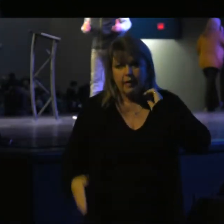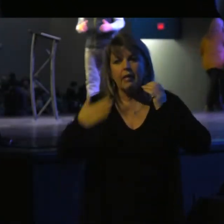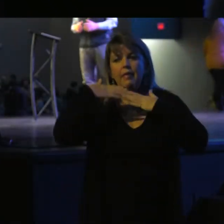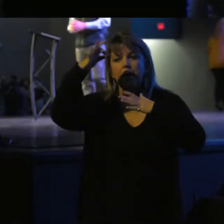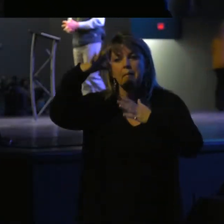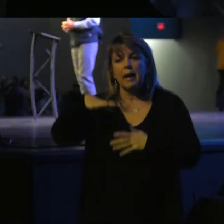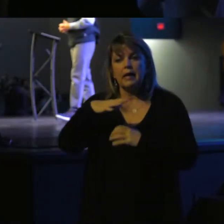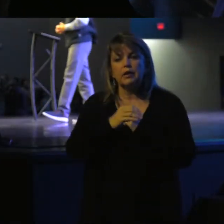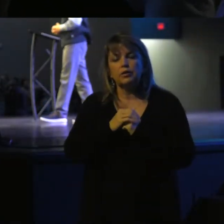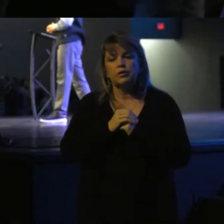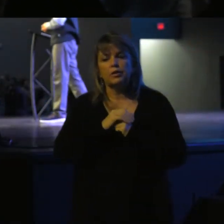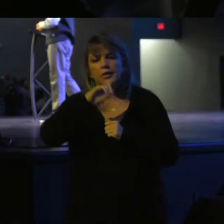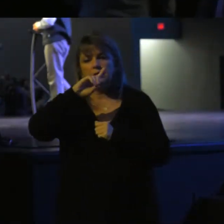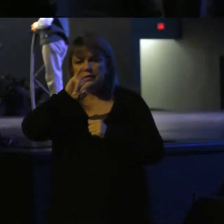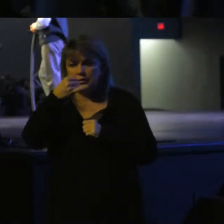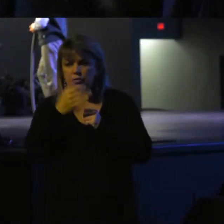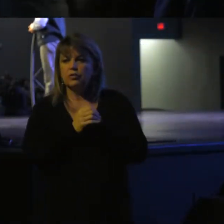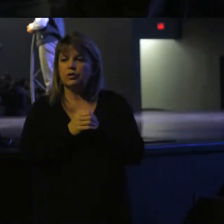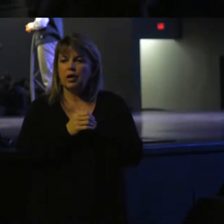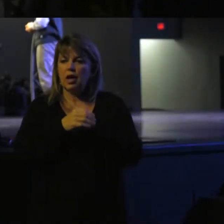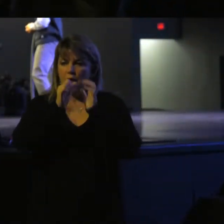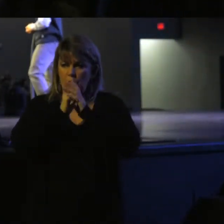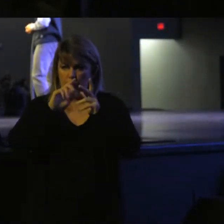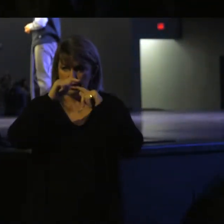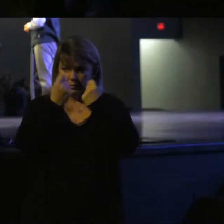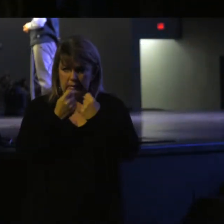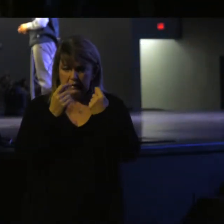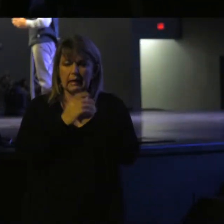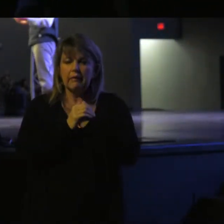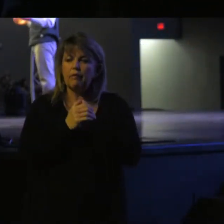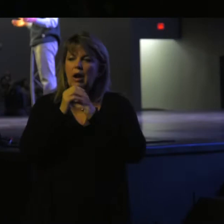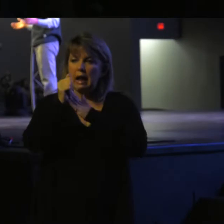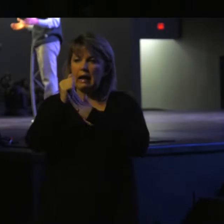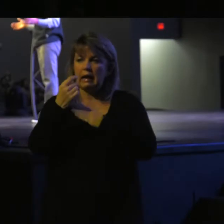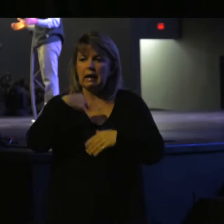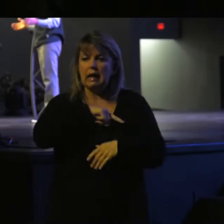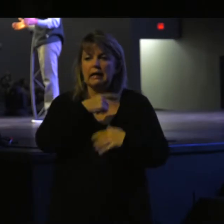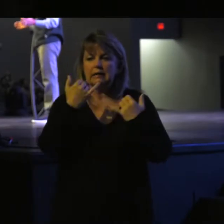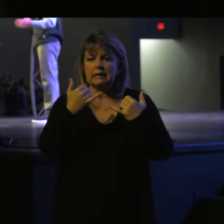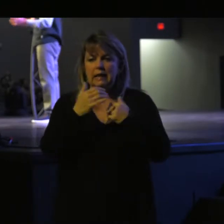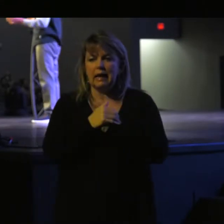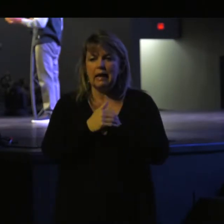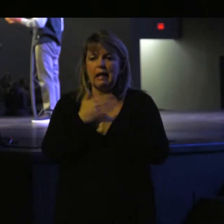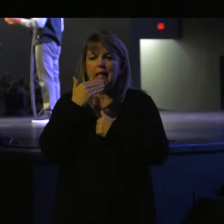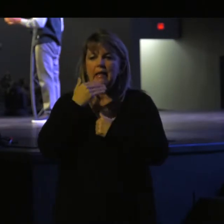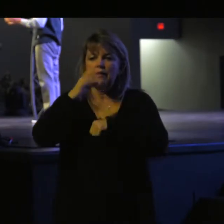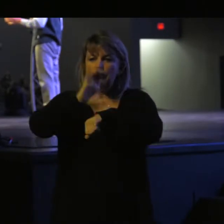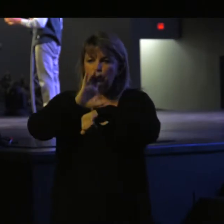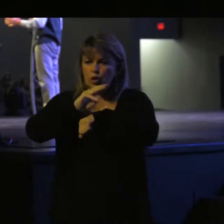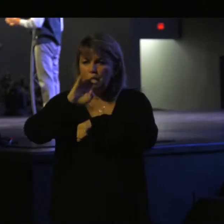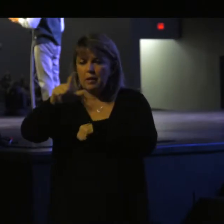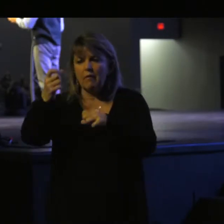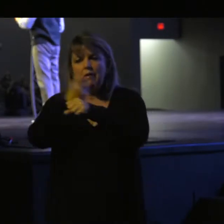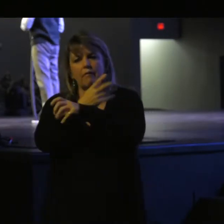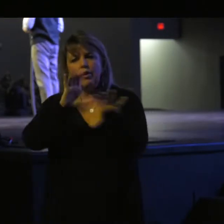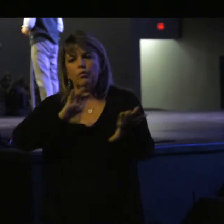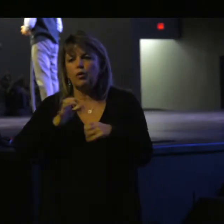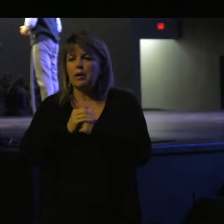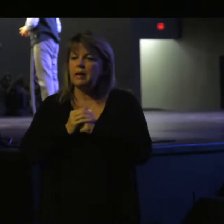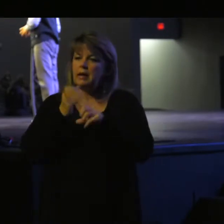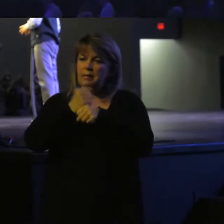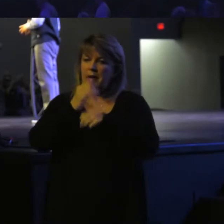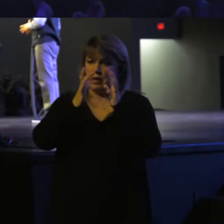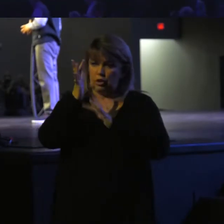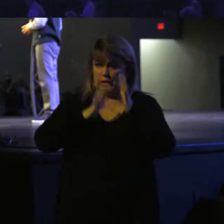Thank you, Pastor Jeff, and the worship team for leading us today. And thank you, Church of the Mill, for all that you're doing to make the name of